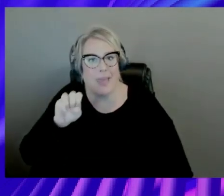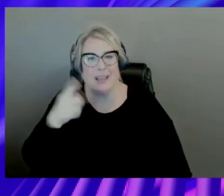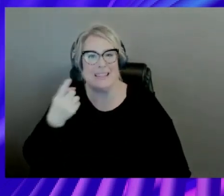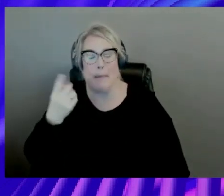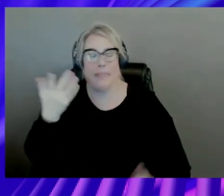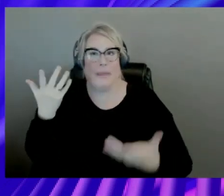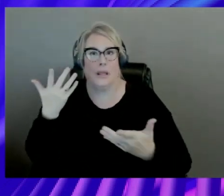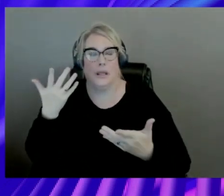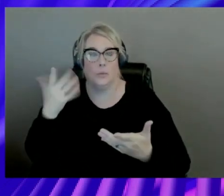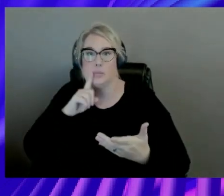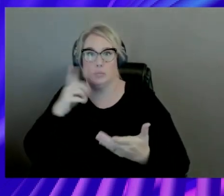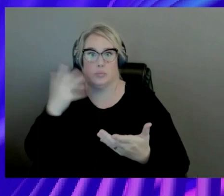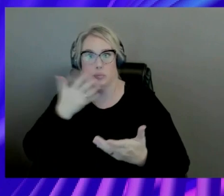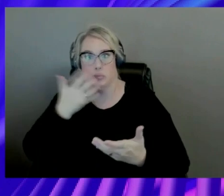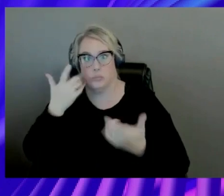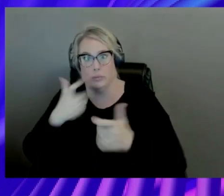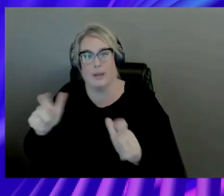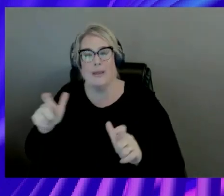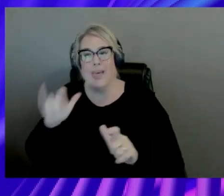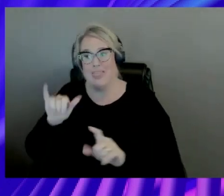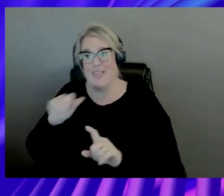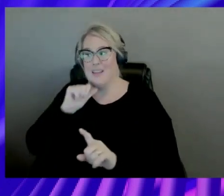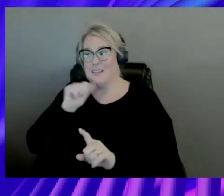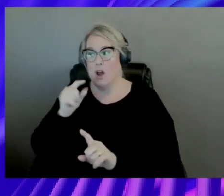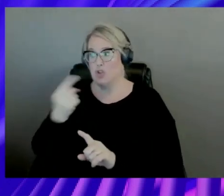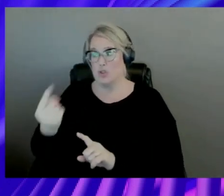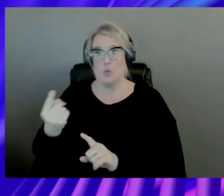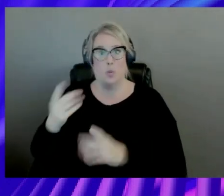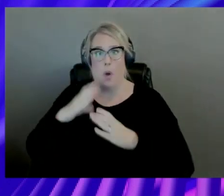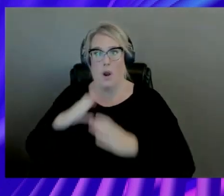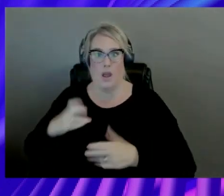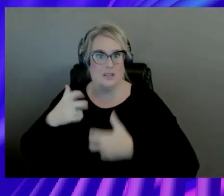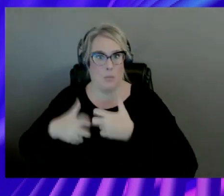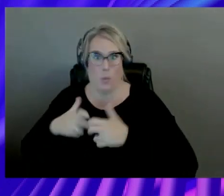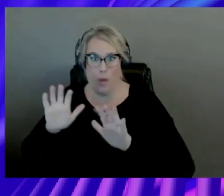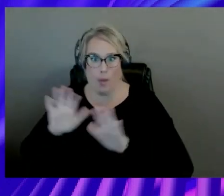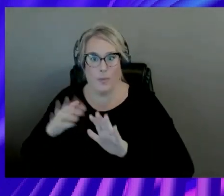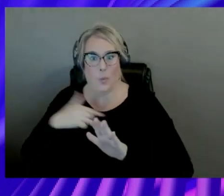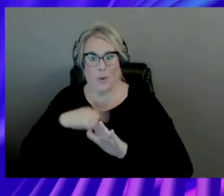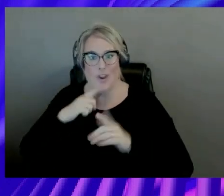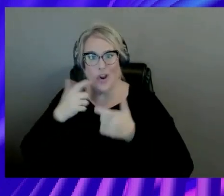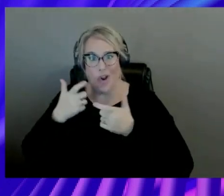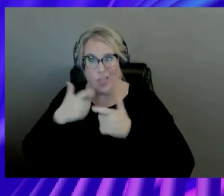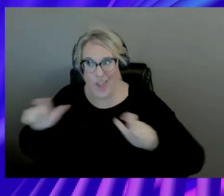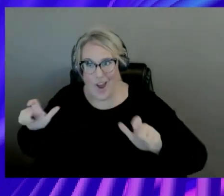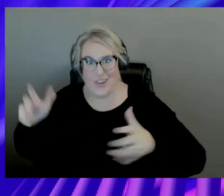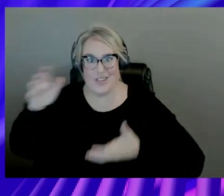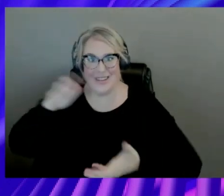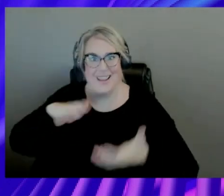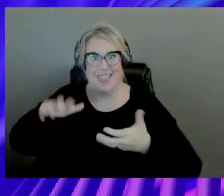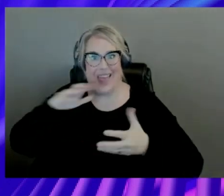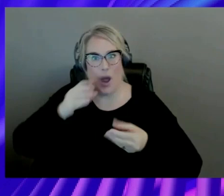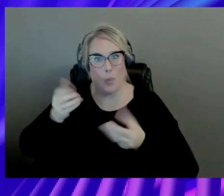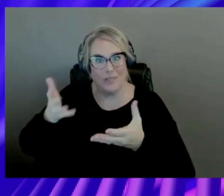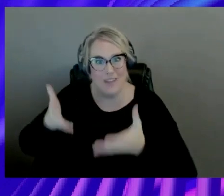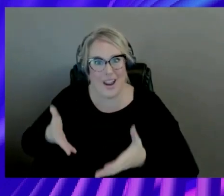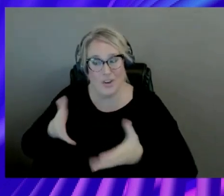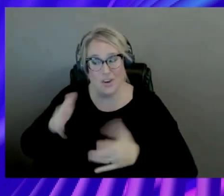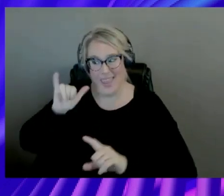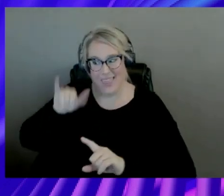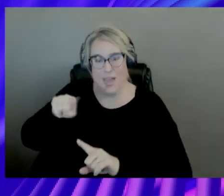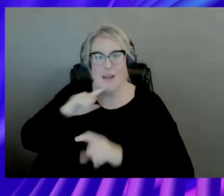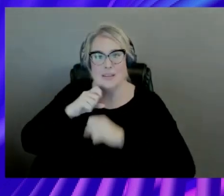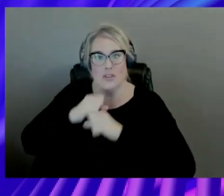concern just for a single customer because we are a large cloud provider. That is a security concern